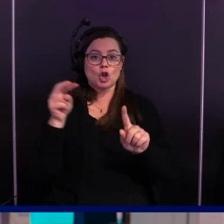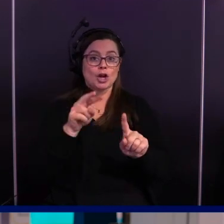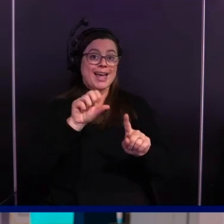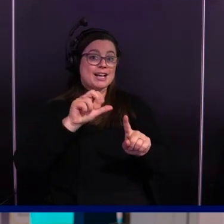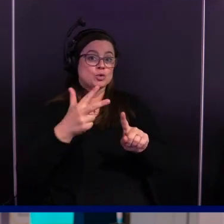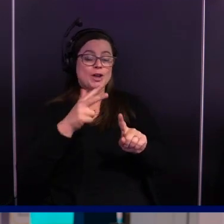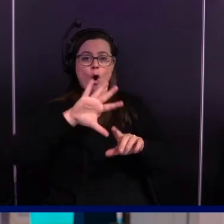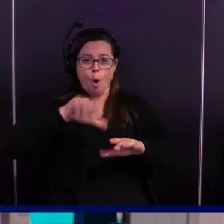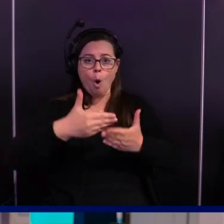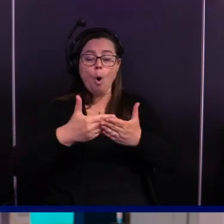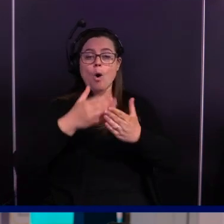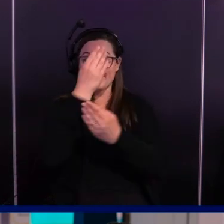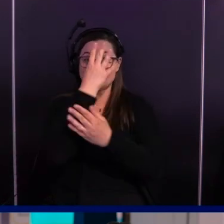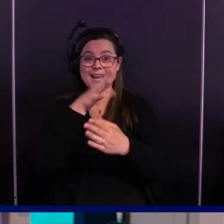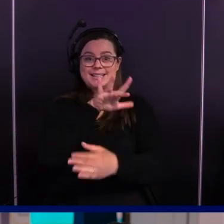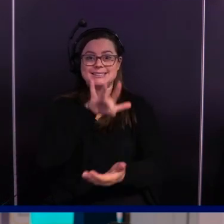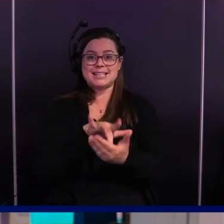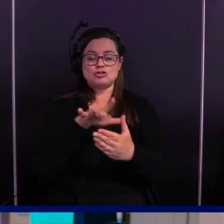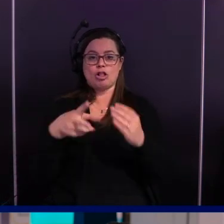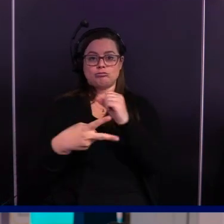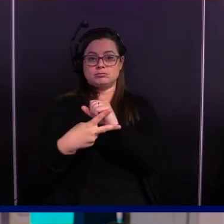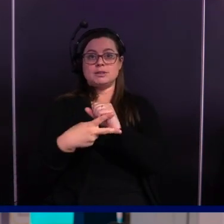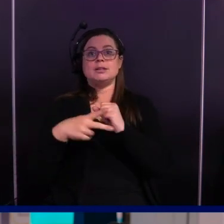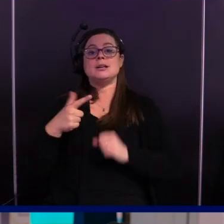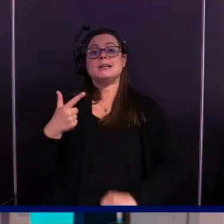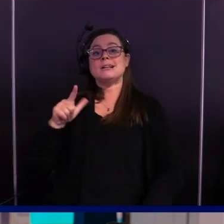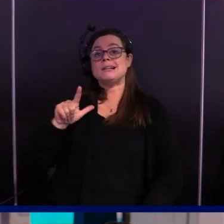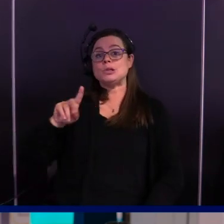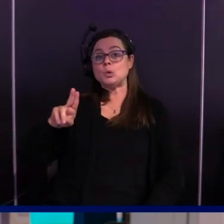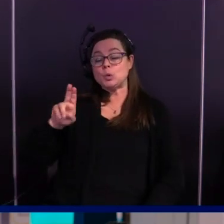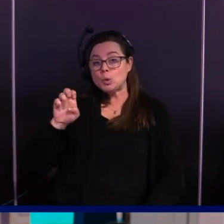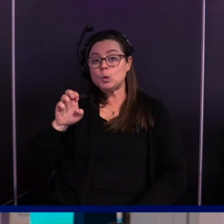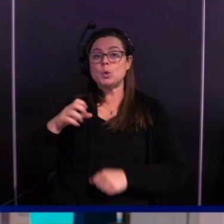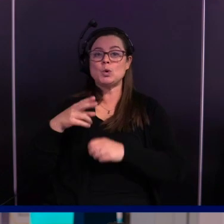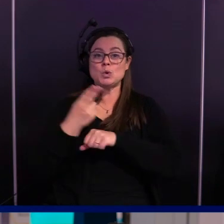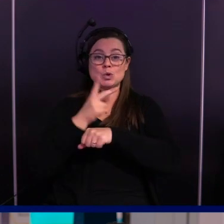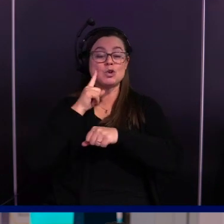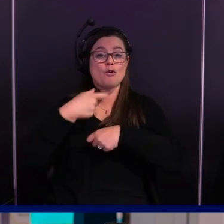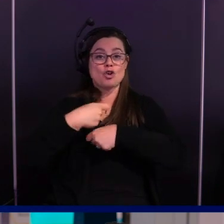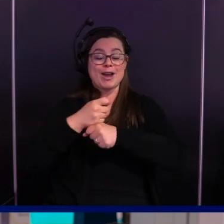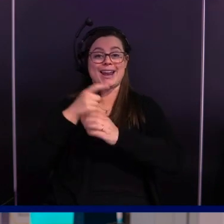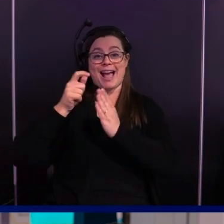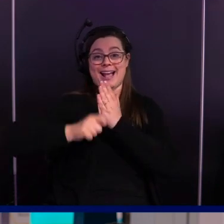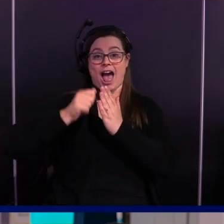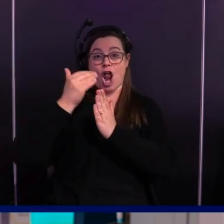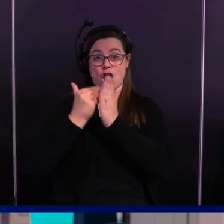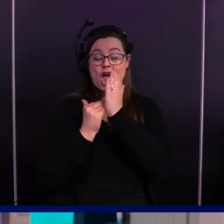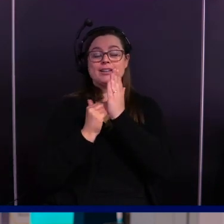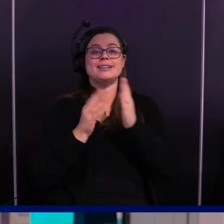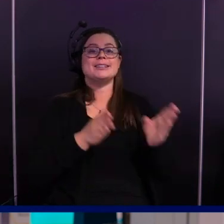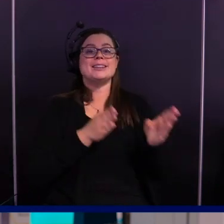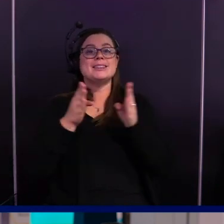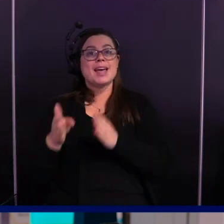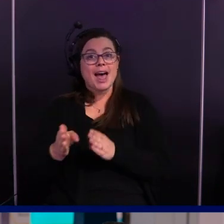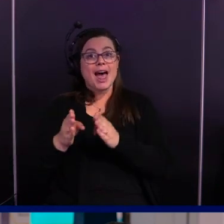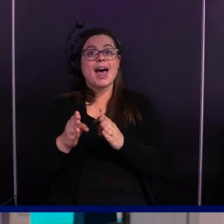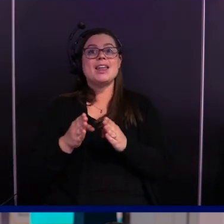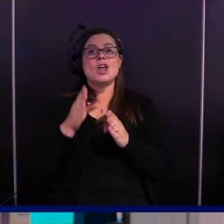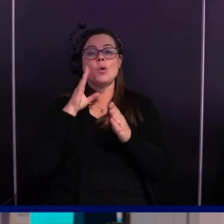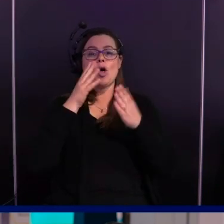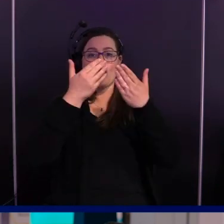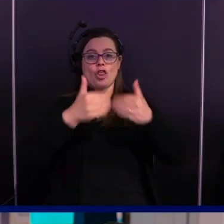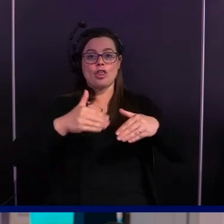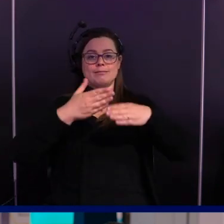whole data is centralized. AWS Glue, that's where we are using for creating a catalog. And then it normalizes data into OCSF,